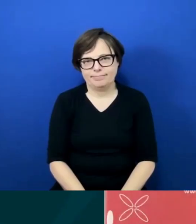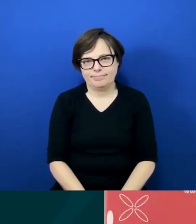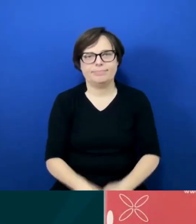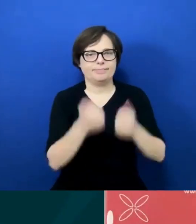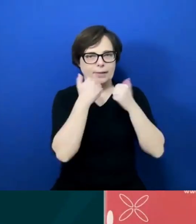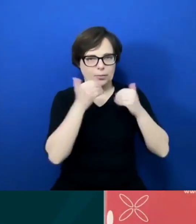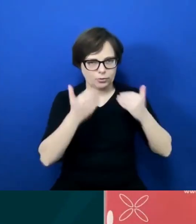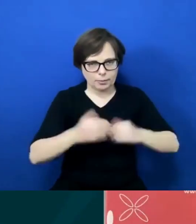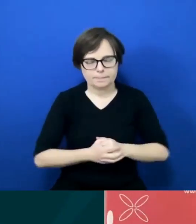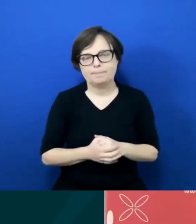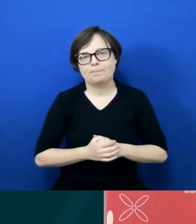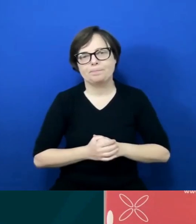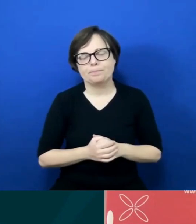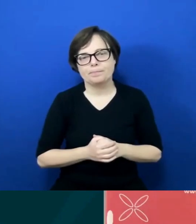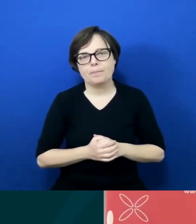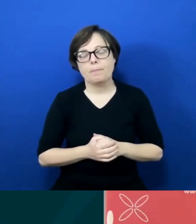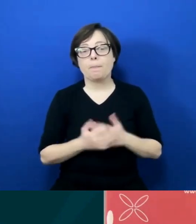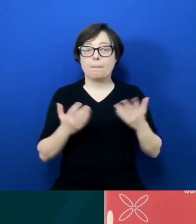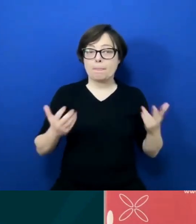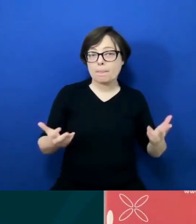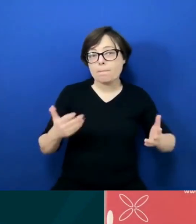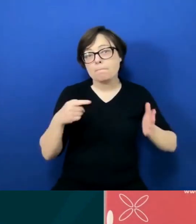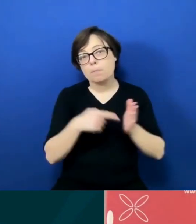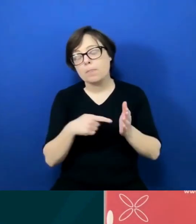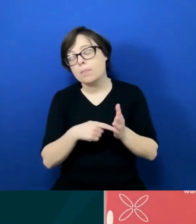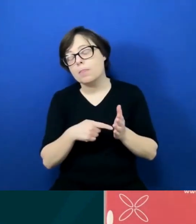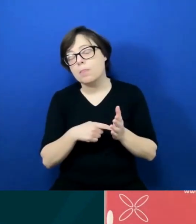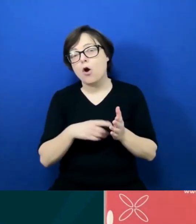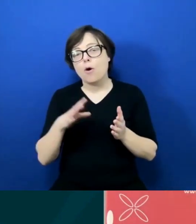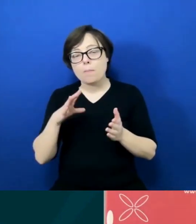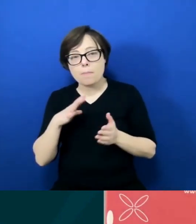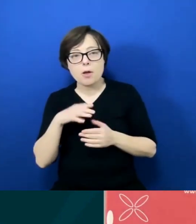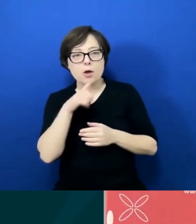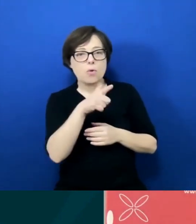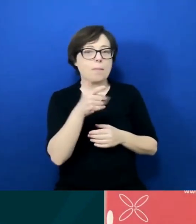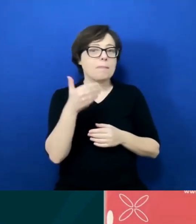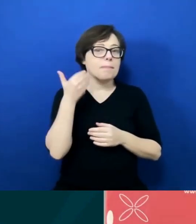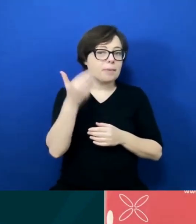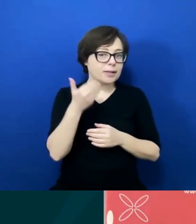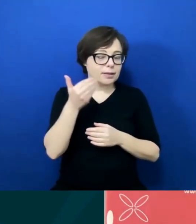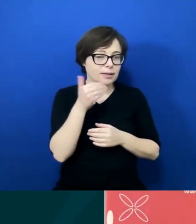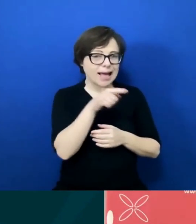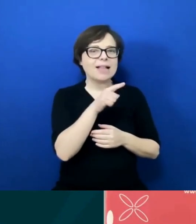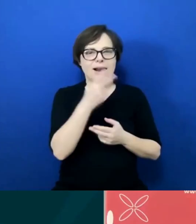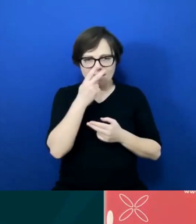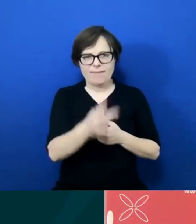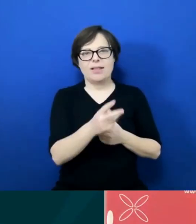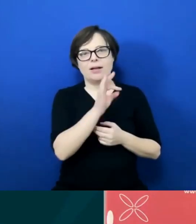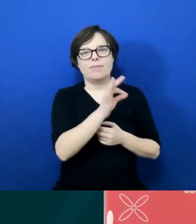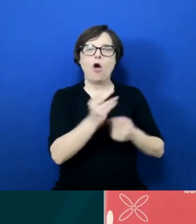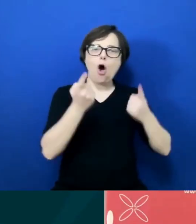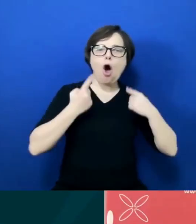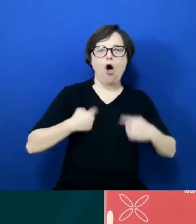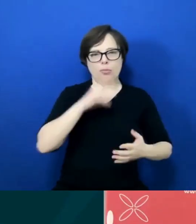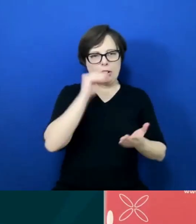Dziękuję bardzo. To była taka prezentacja. Thank you very much. It was a presentation where we could feel